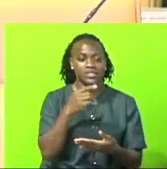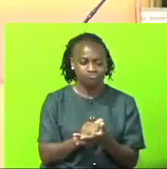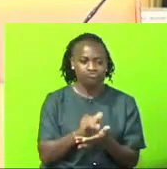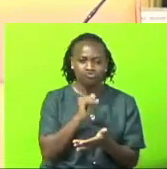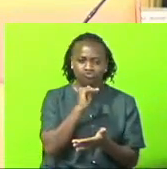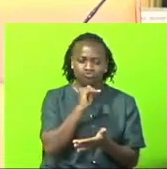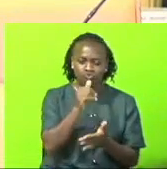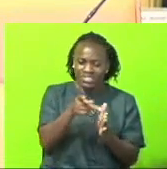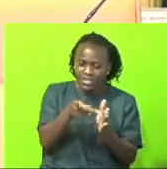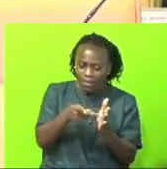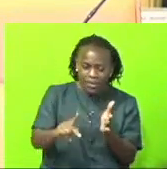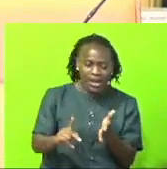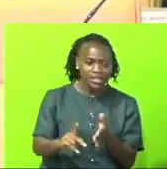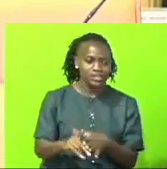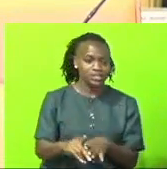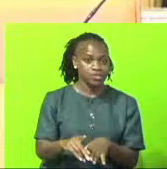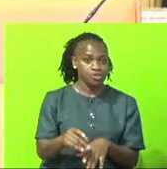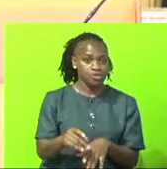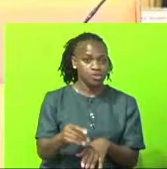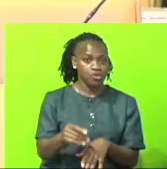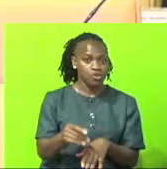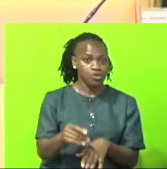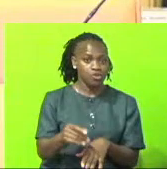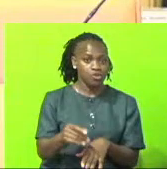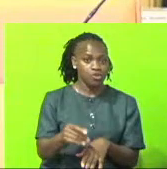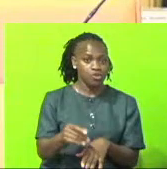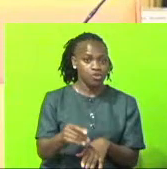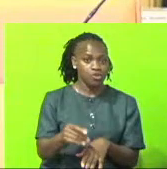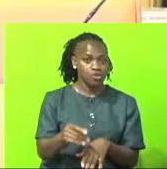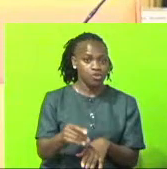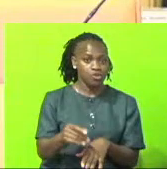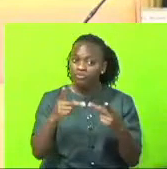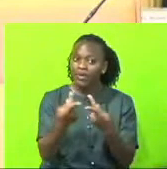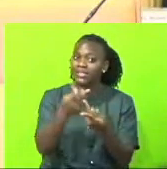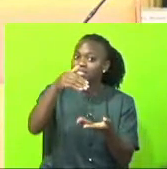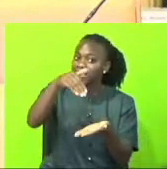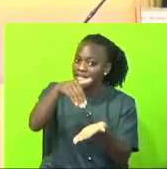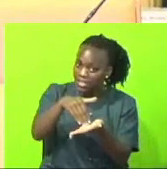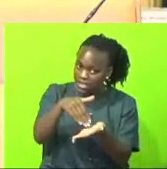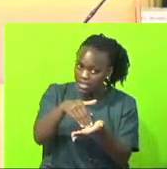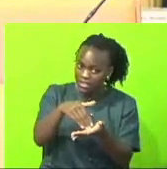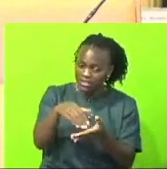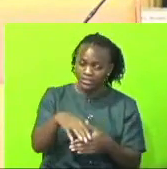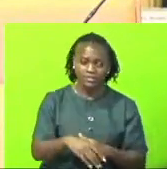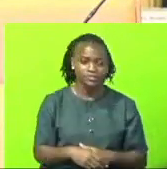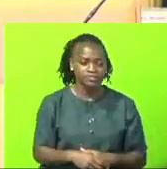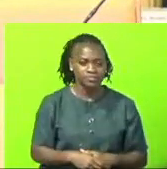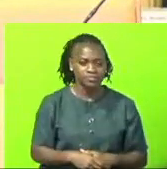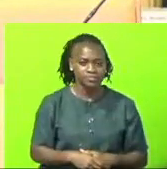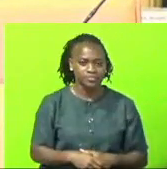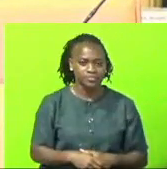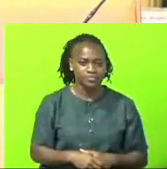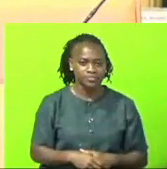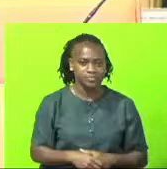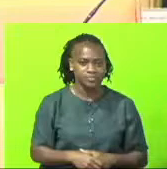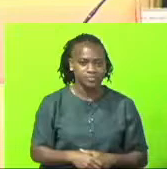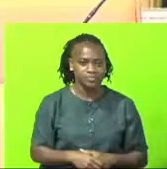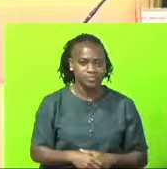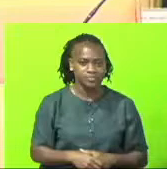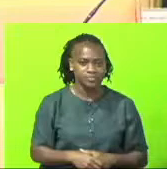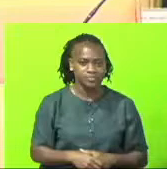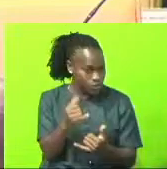He cannot have the desire. Mr. Speaker, I believe that we need to listen to